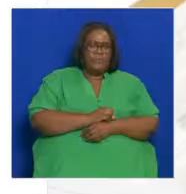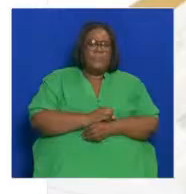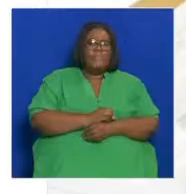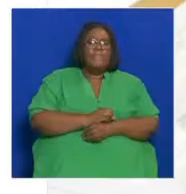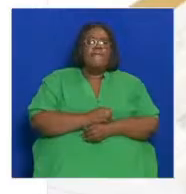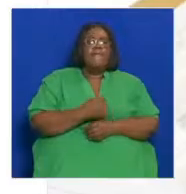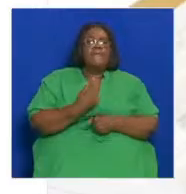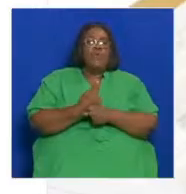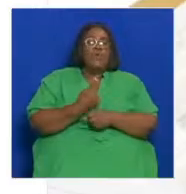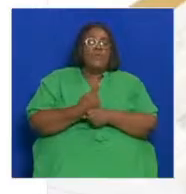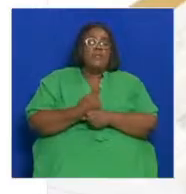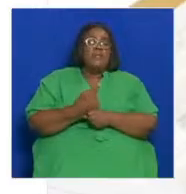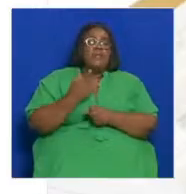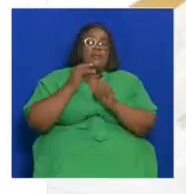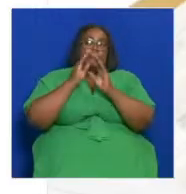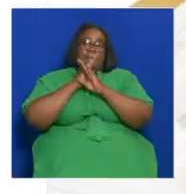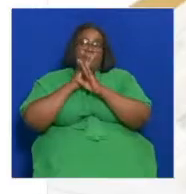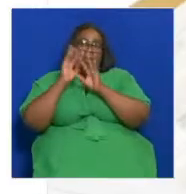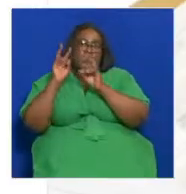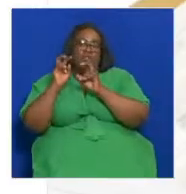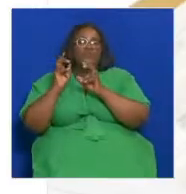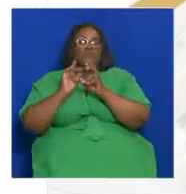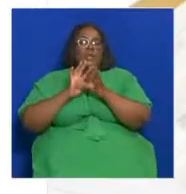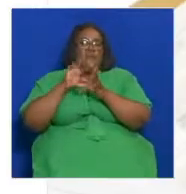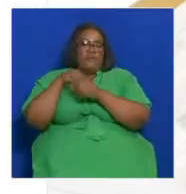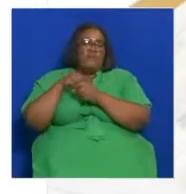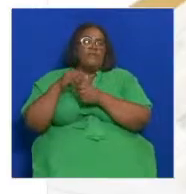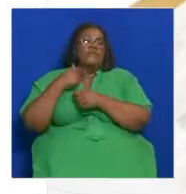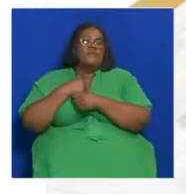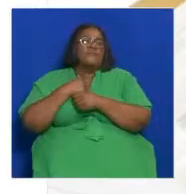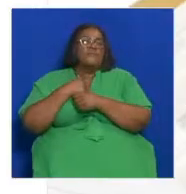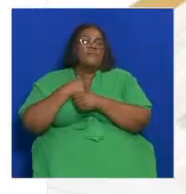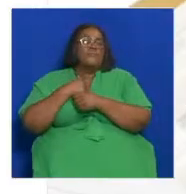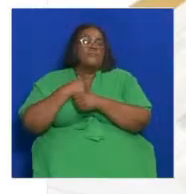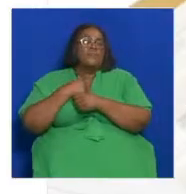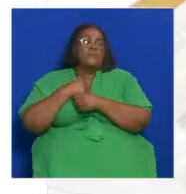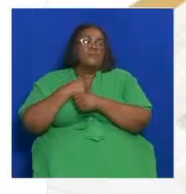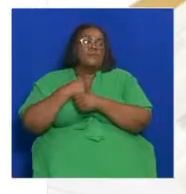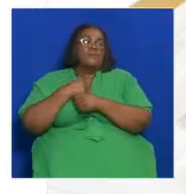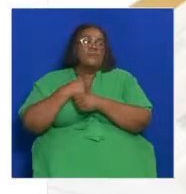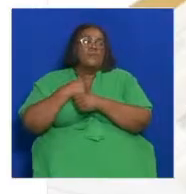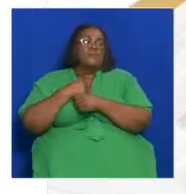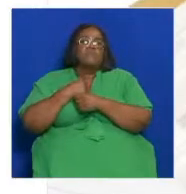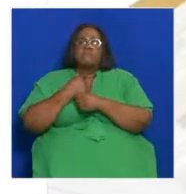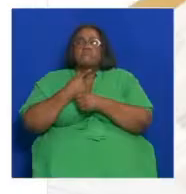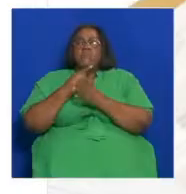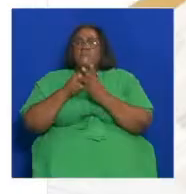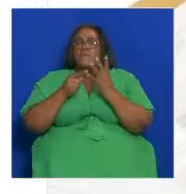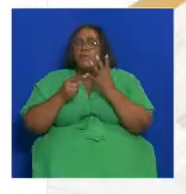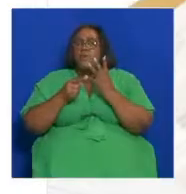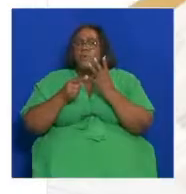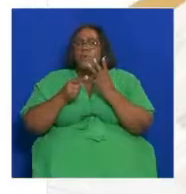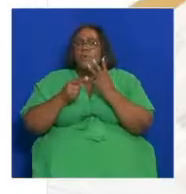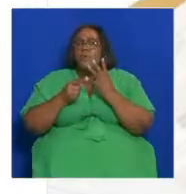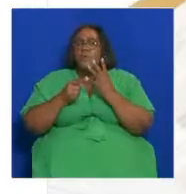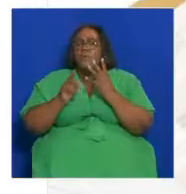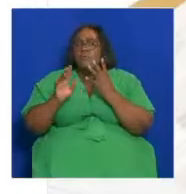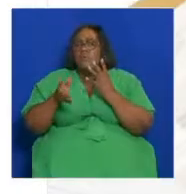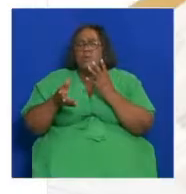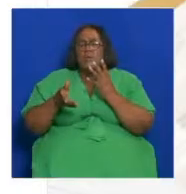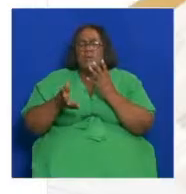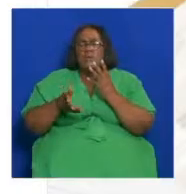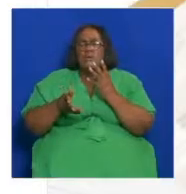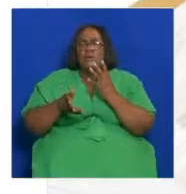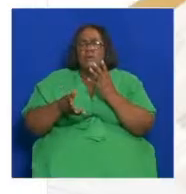discrete issues. There were, in essence, 4 occasions on which I